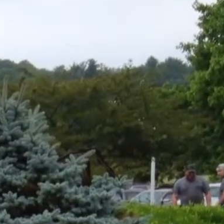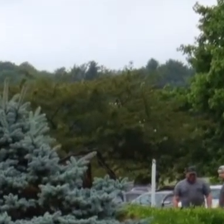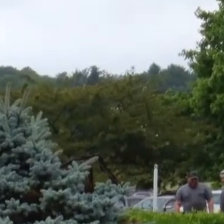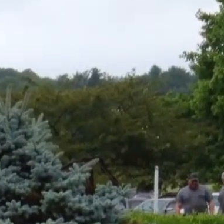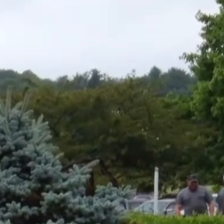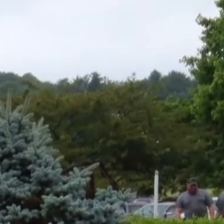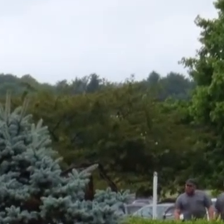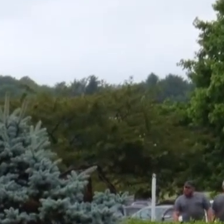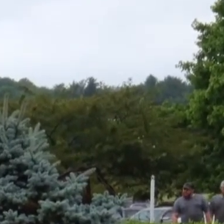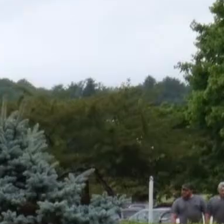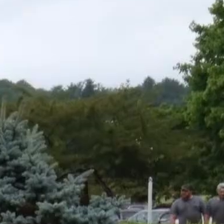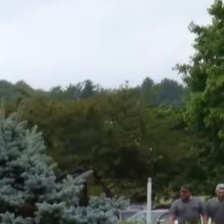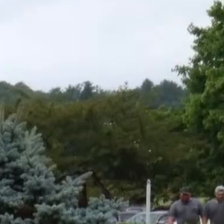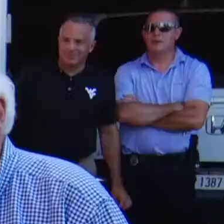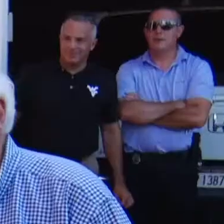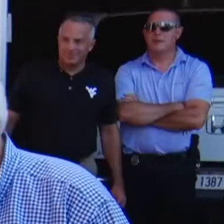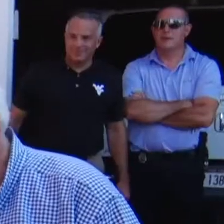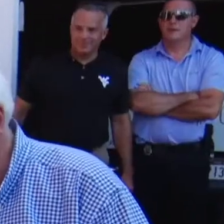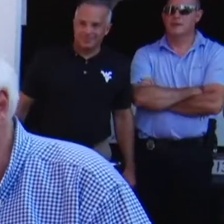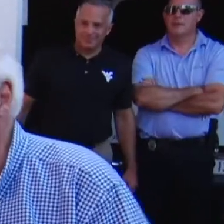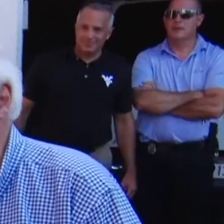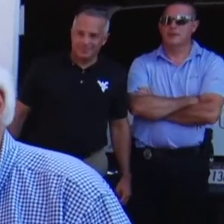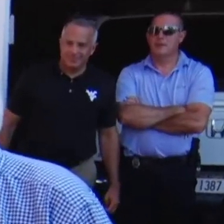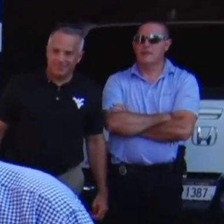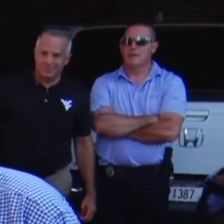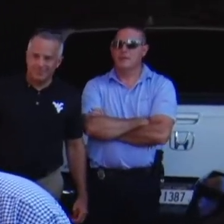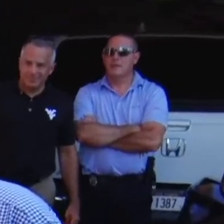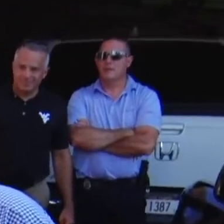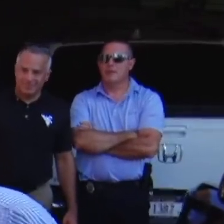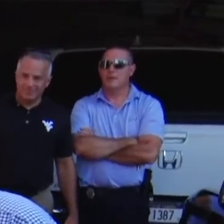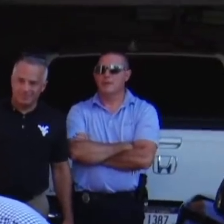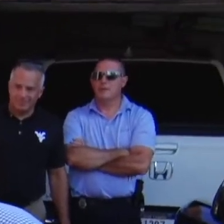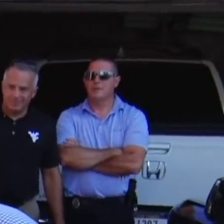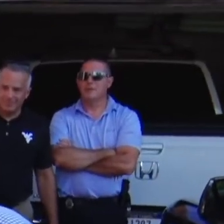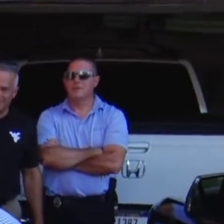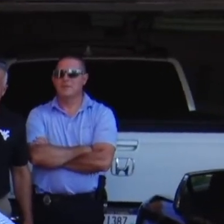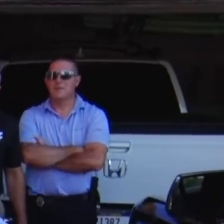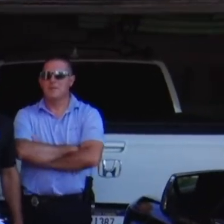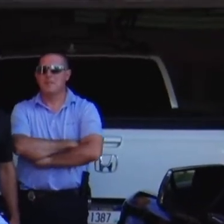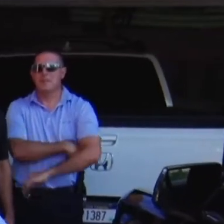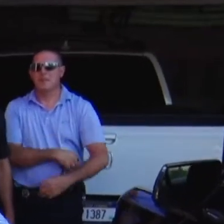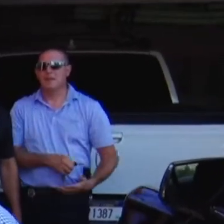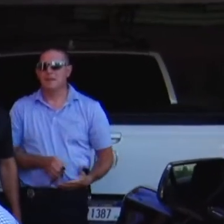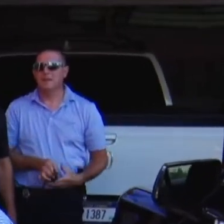if not for yourself, you know? And you just won